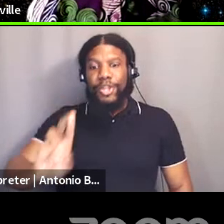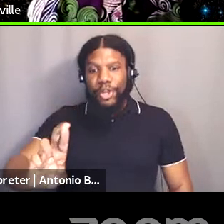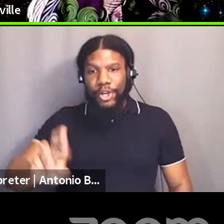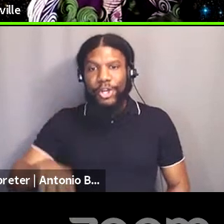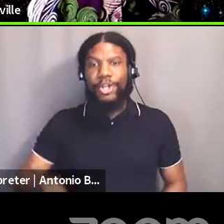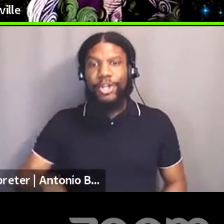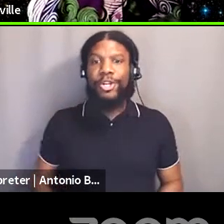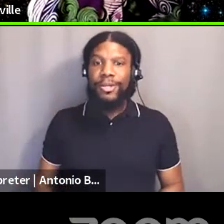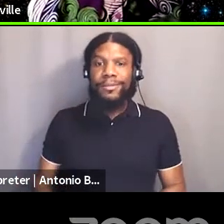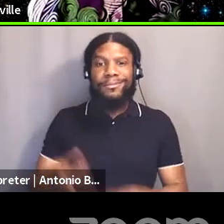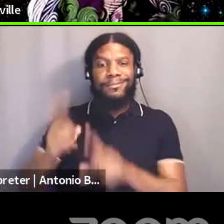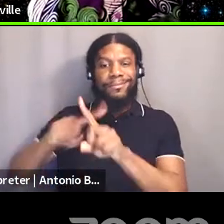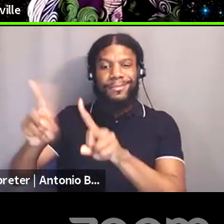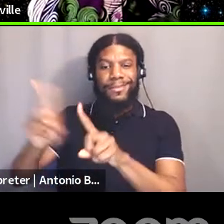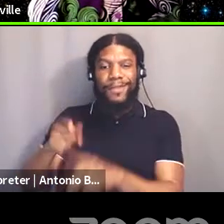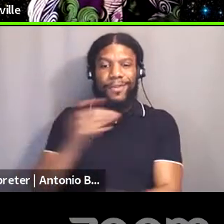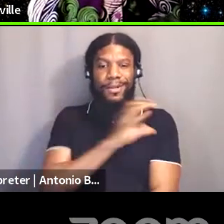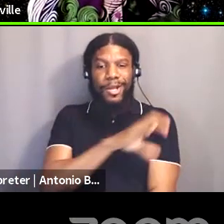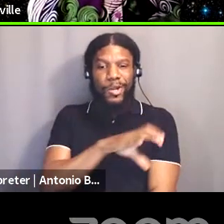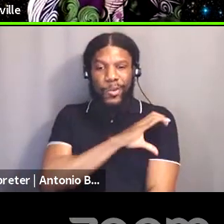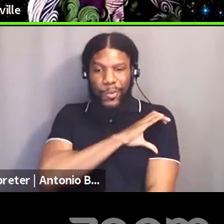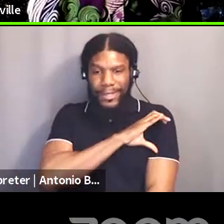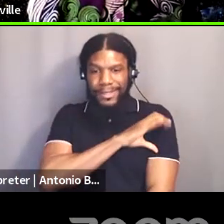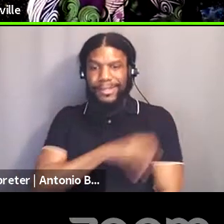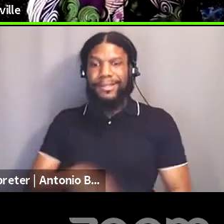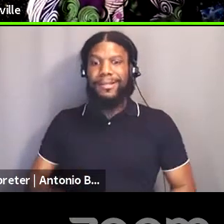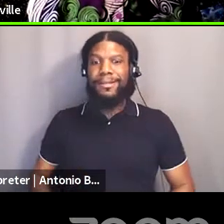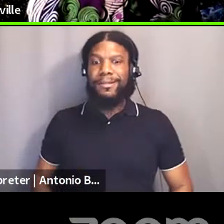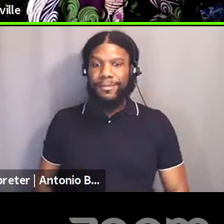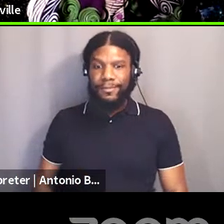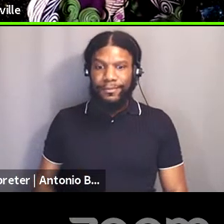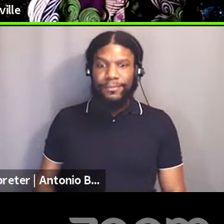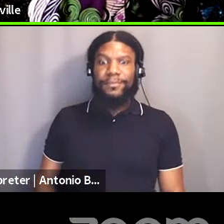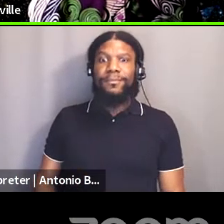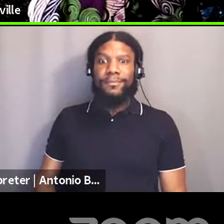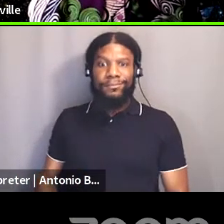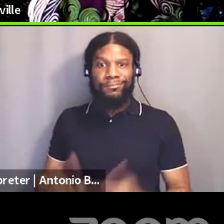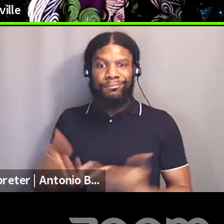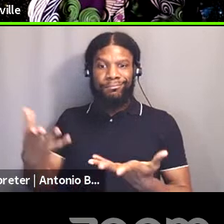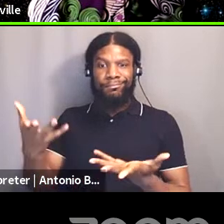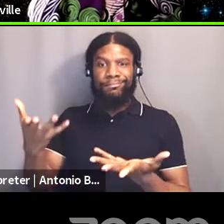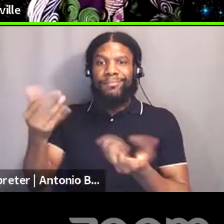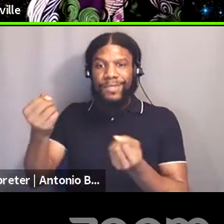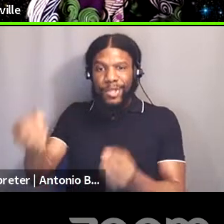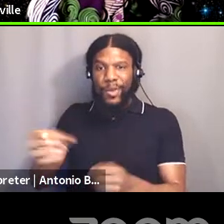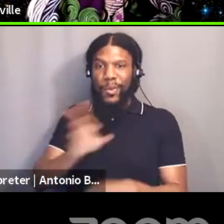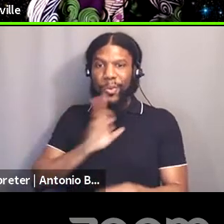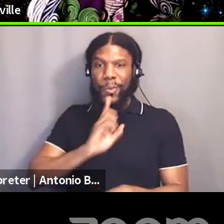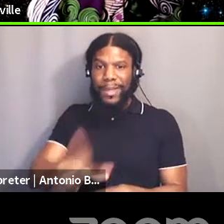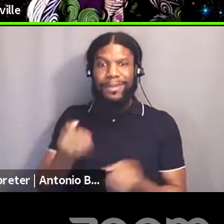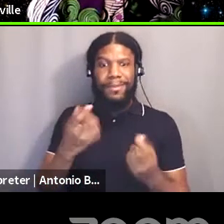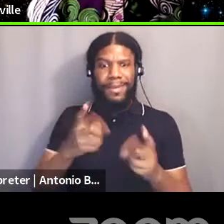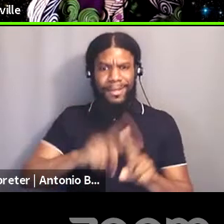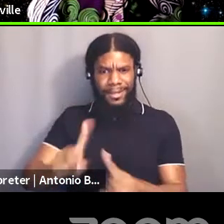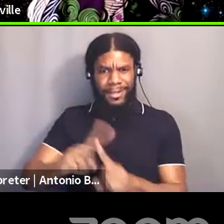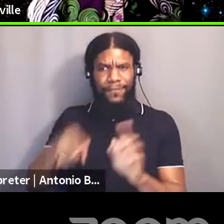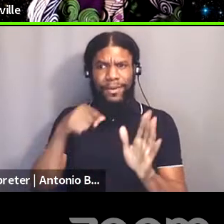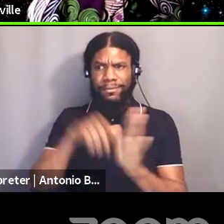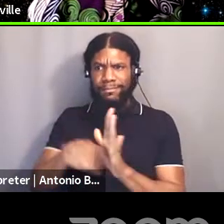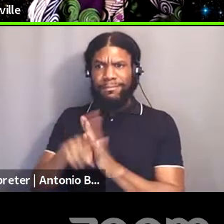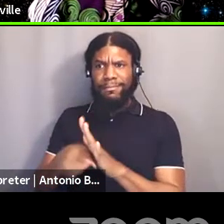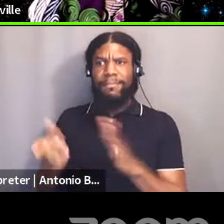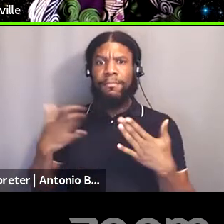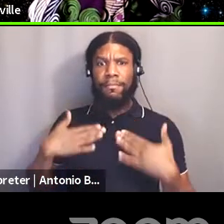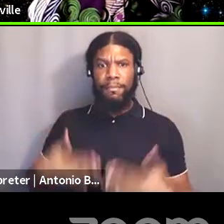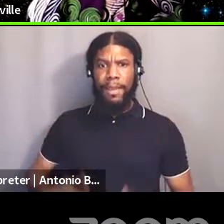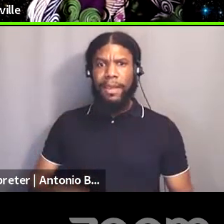so we're thinking through these kinds of, like I'm thinking through these kinds of decimated bodies that also happen to be potentially personified